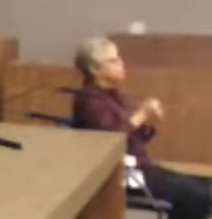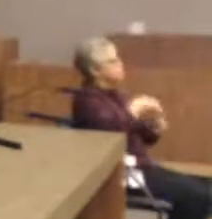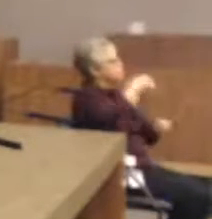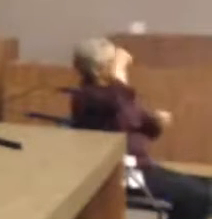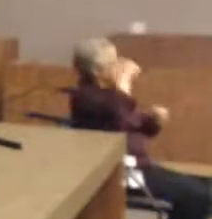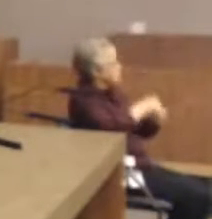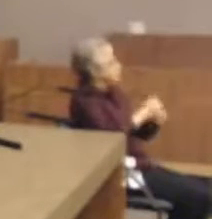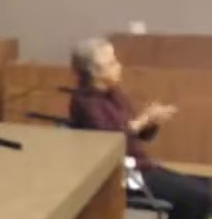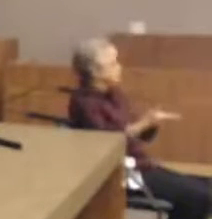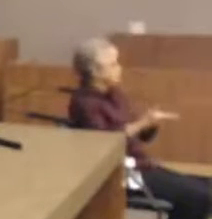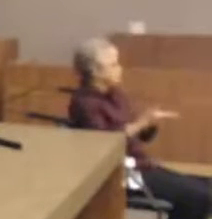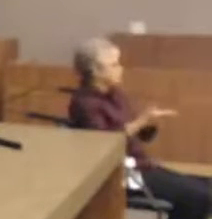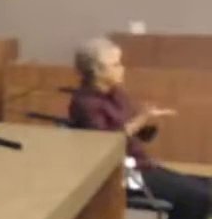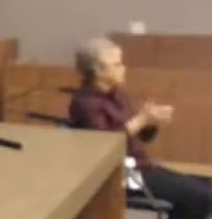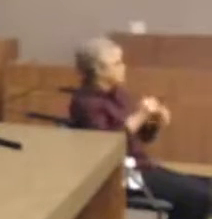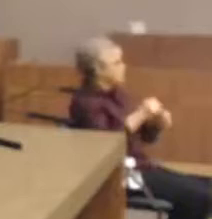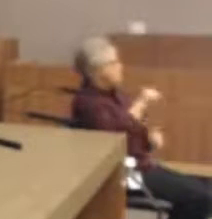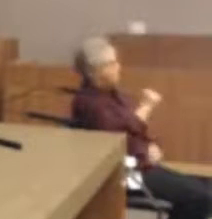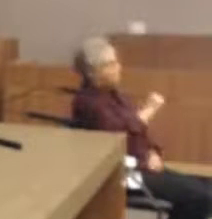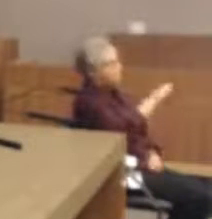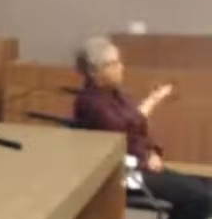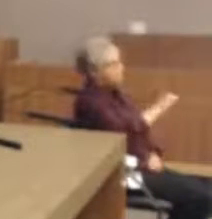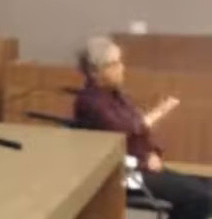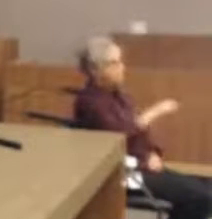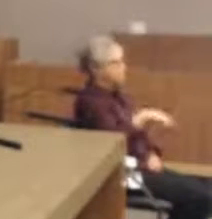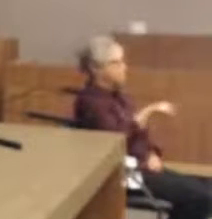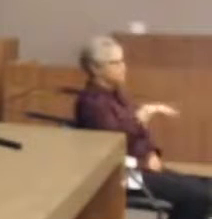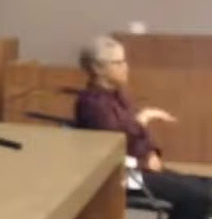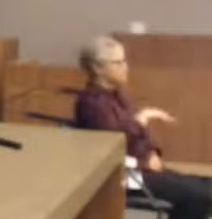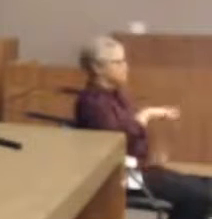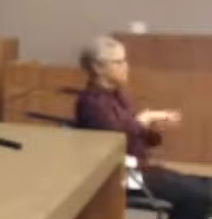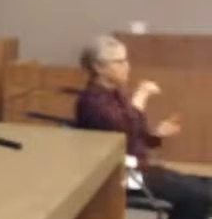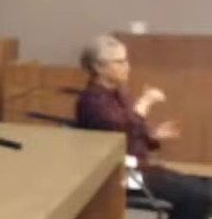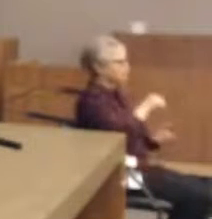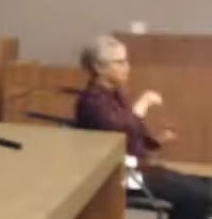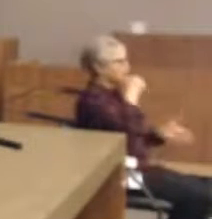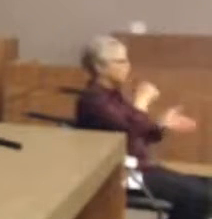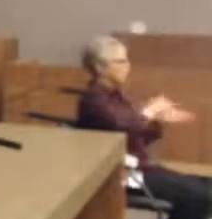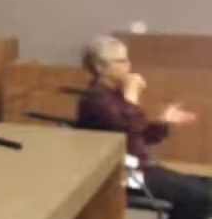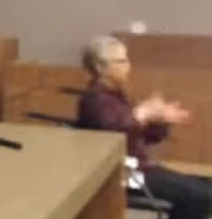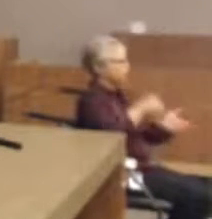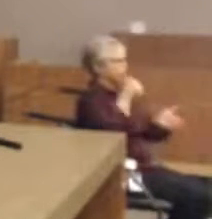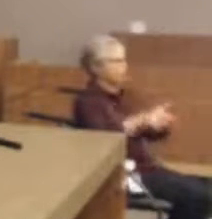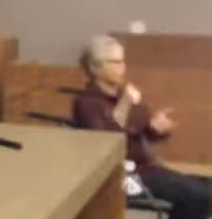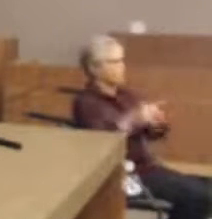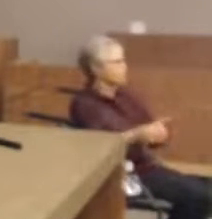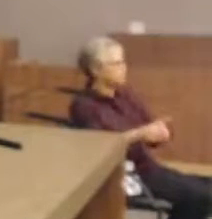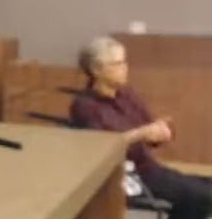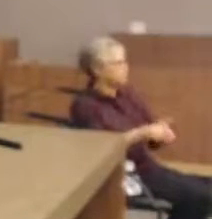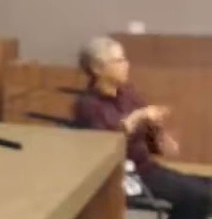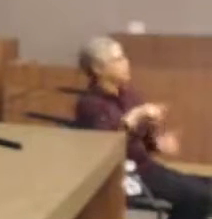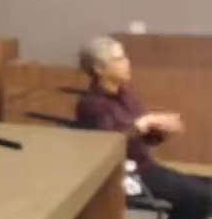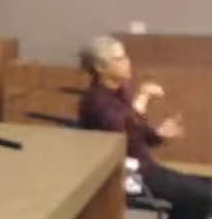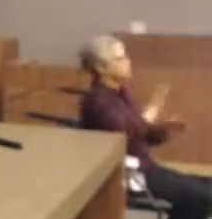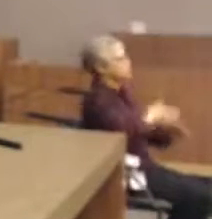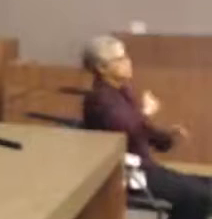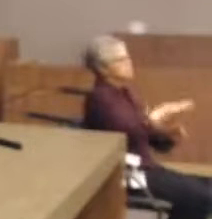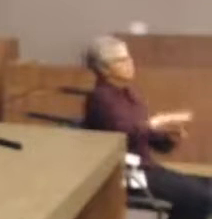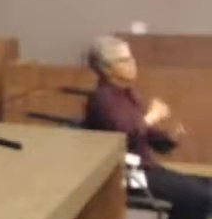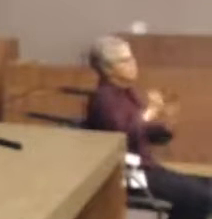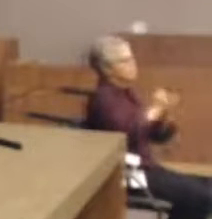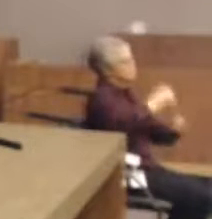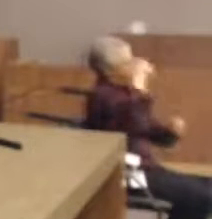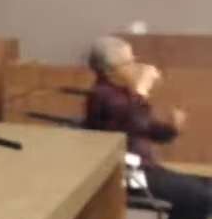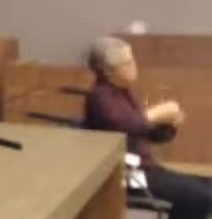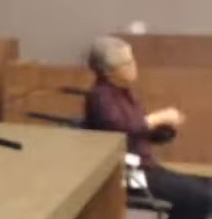recall it, right? Your ABCs. You didn't learn a bunch of letters in a row. You learned a song so that you could remember the sequence. If I